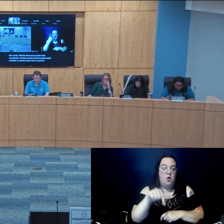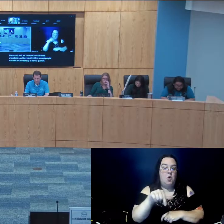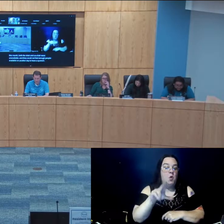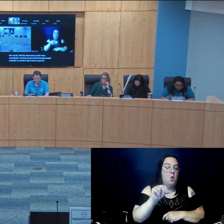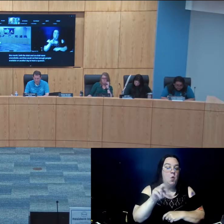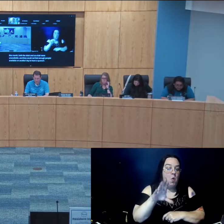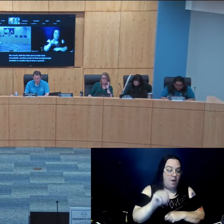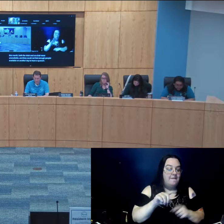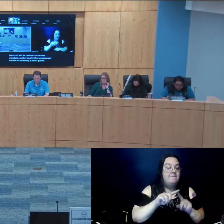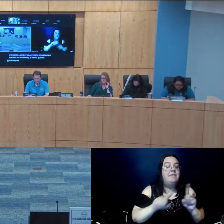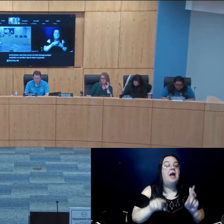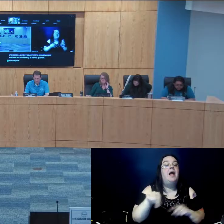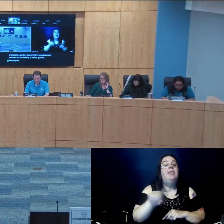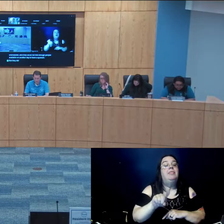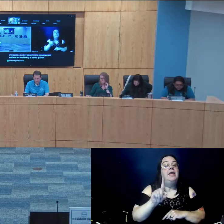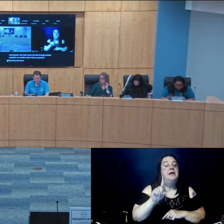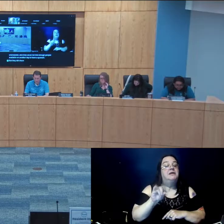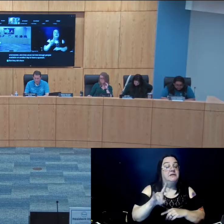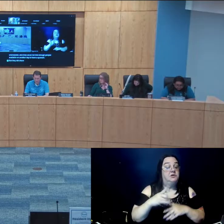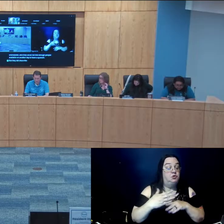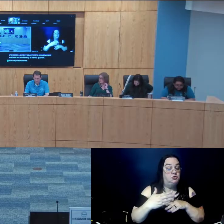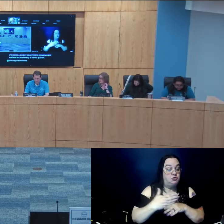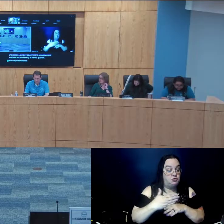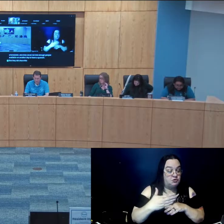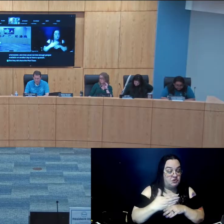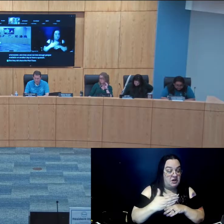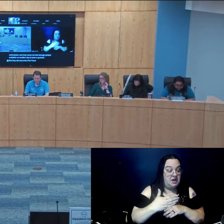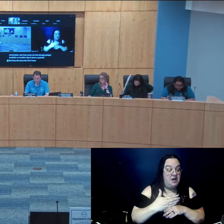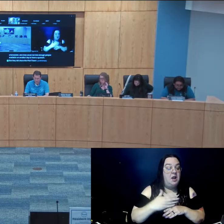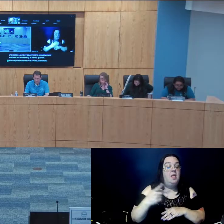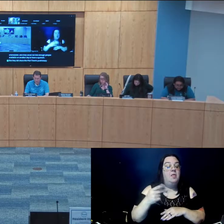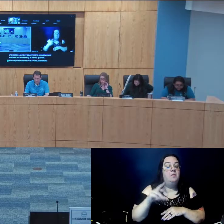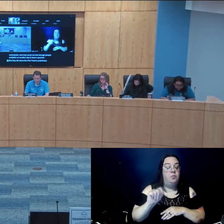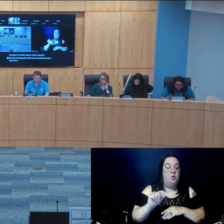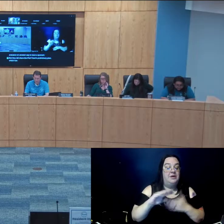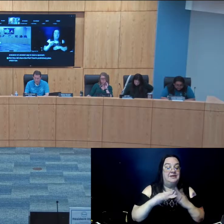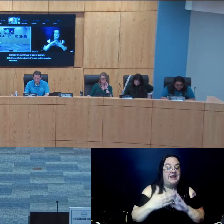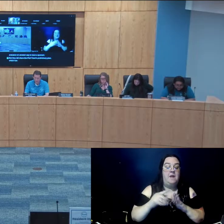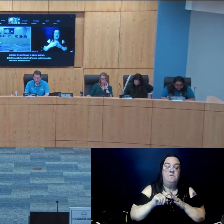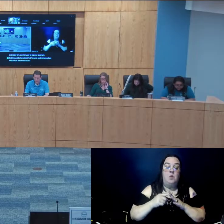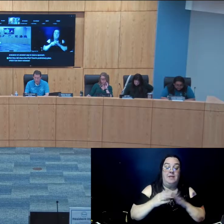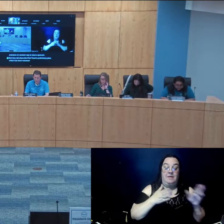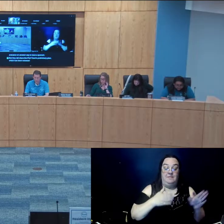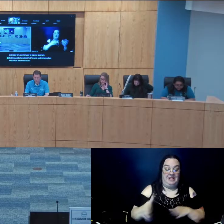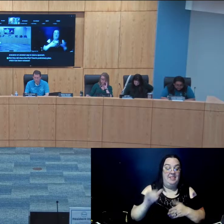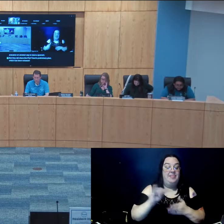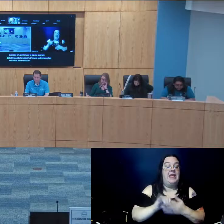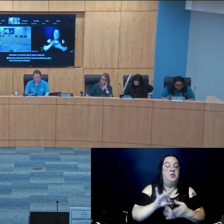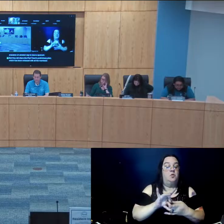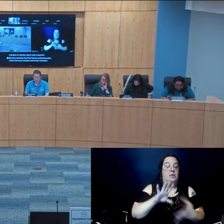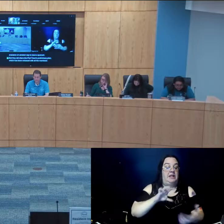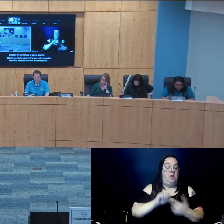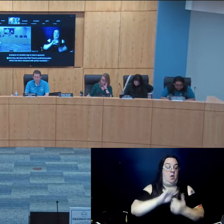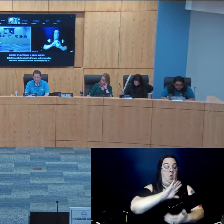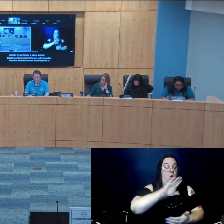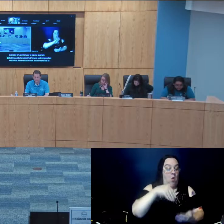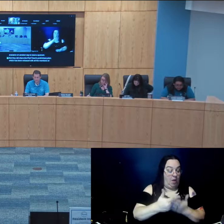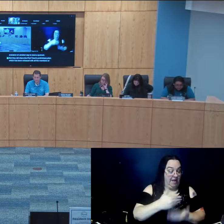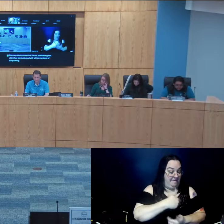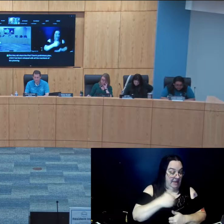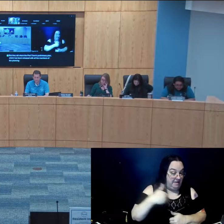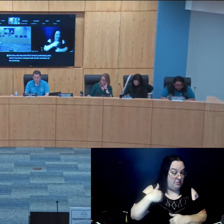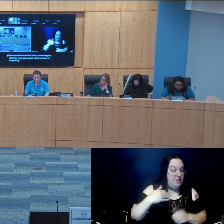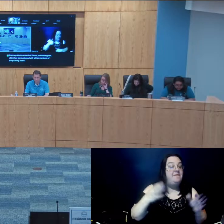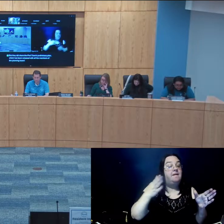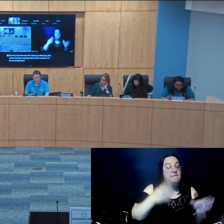But they did share the Port Town's preliminary plan, which has been released with all the members of the planning board.